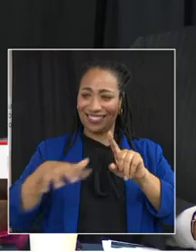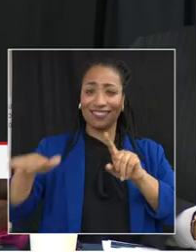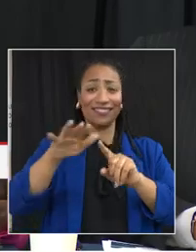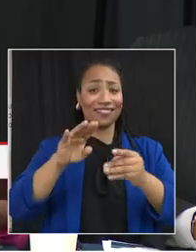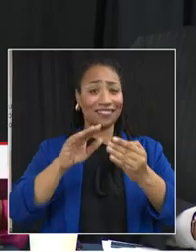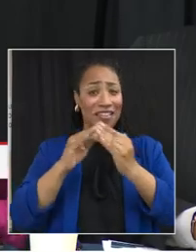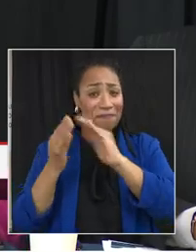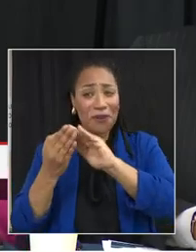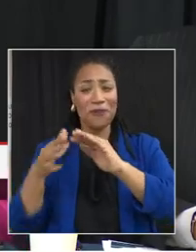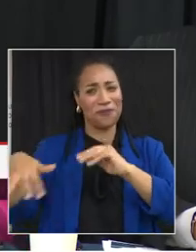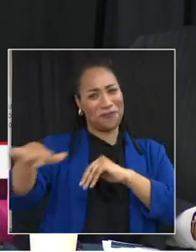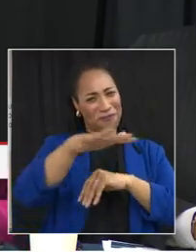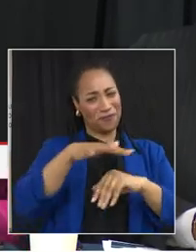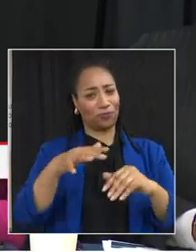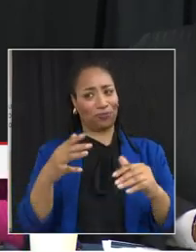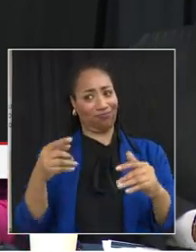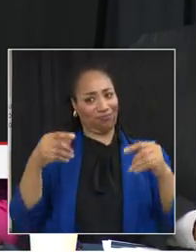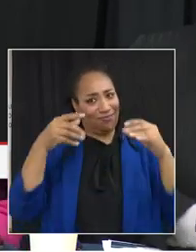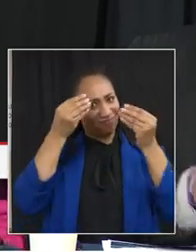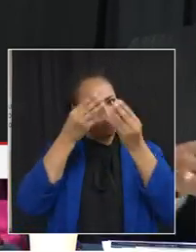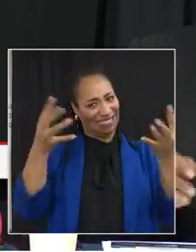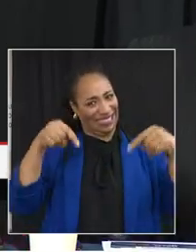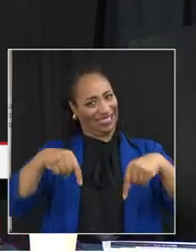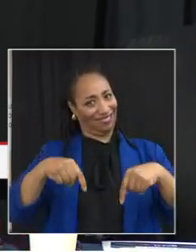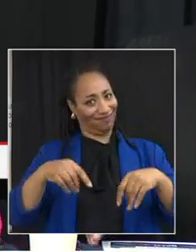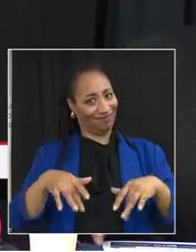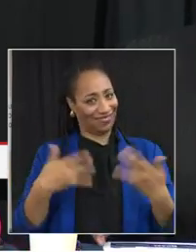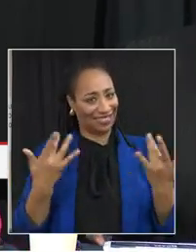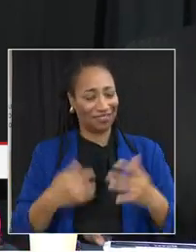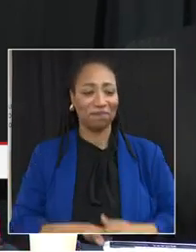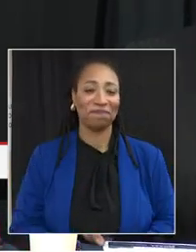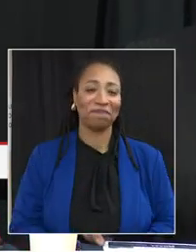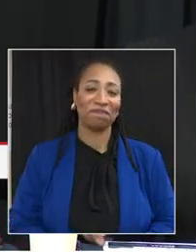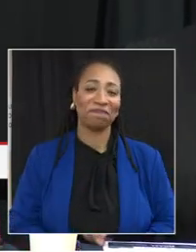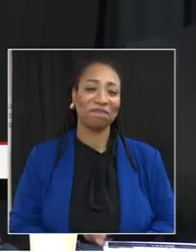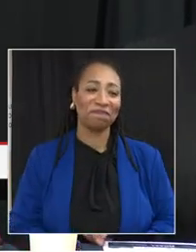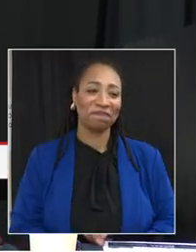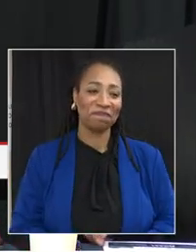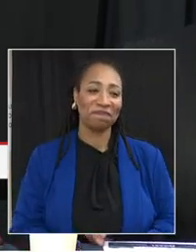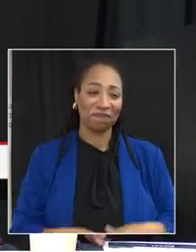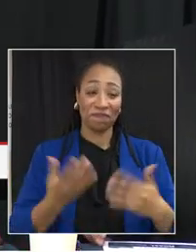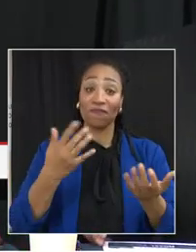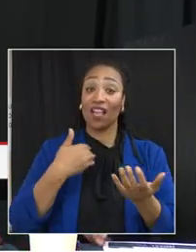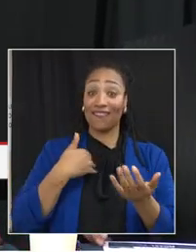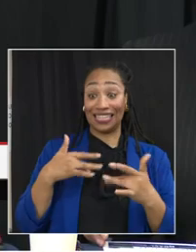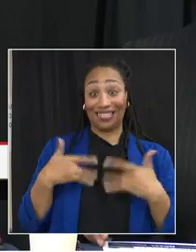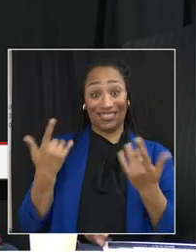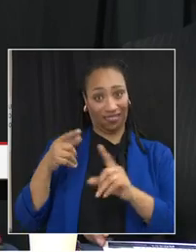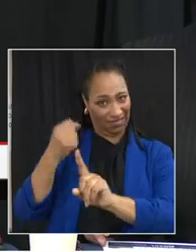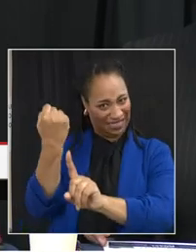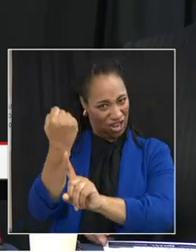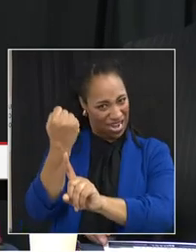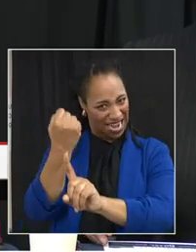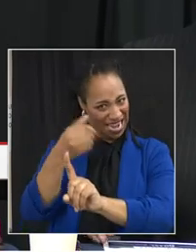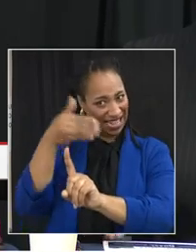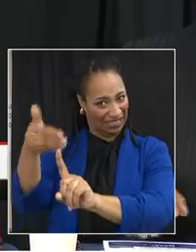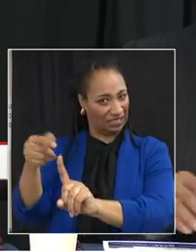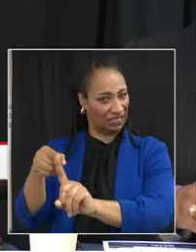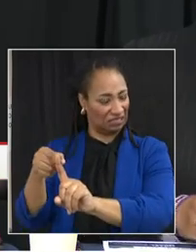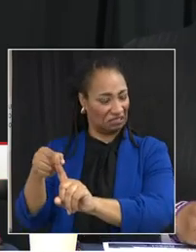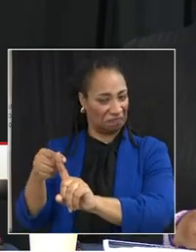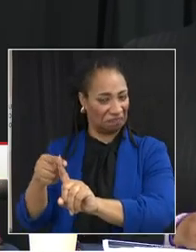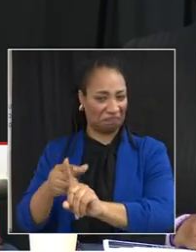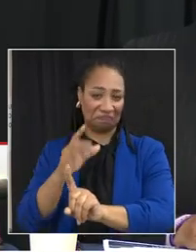Kennedy Recreation Center, maybe another two. But we will get that information up to you as